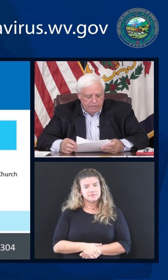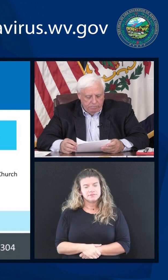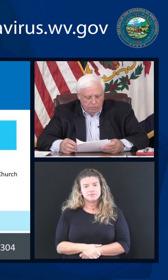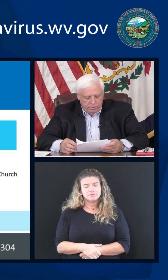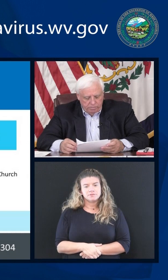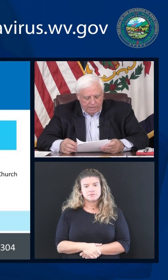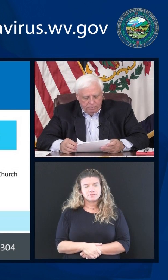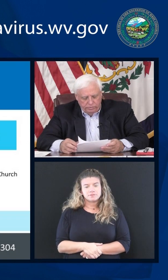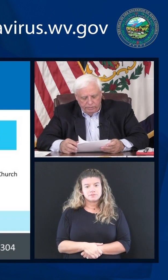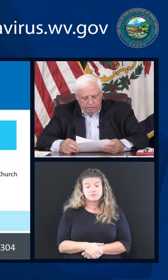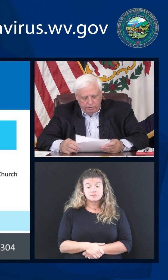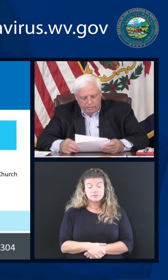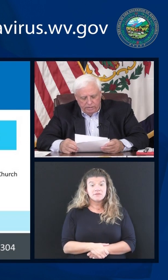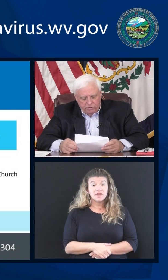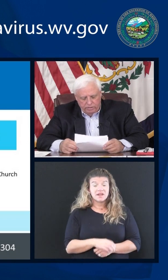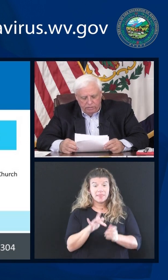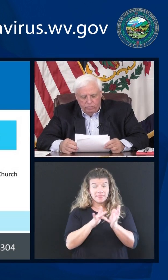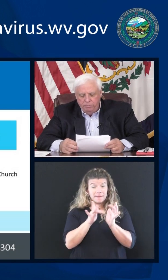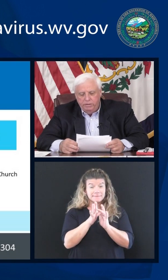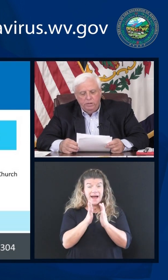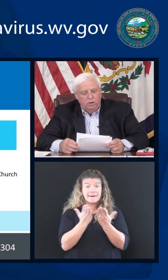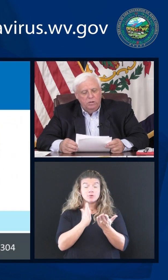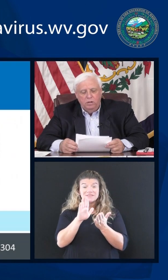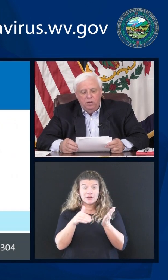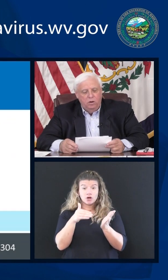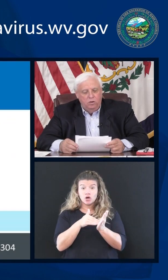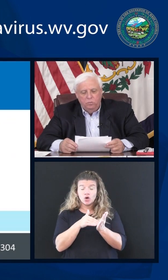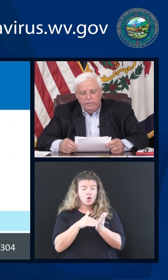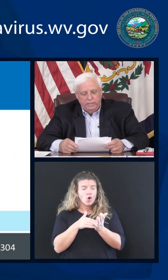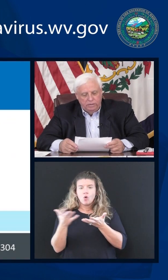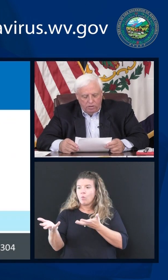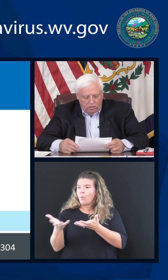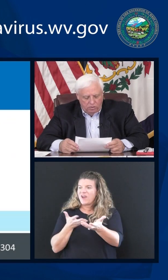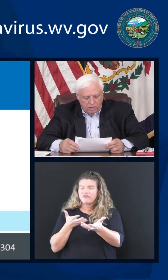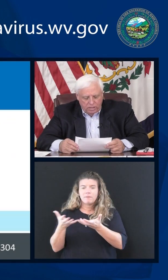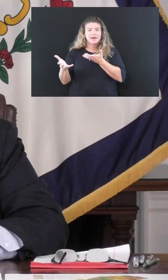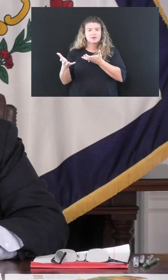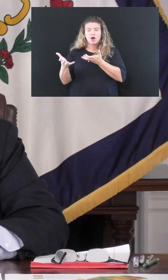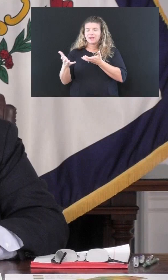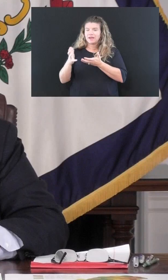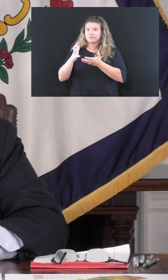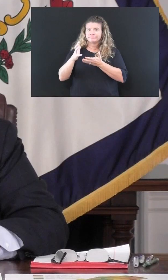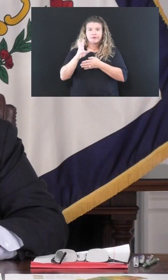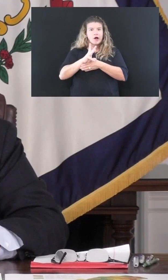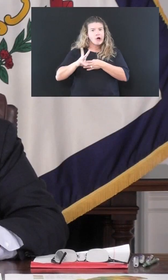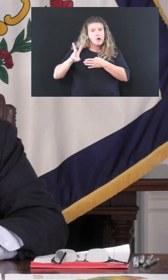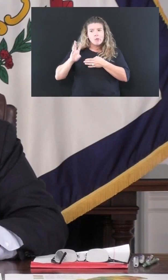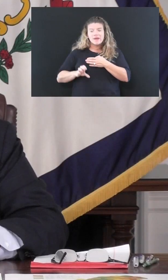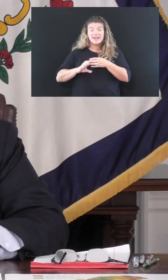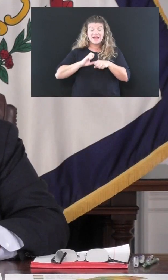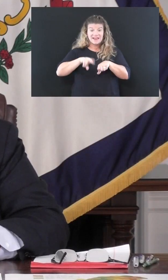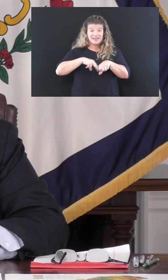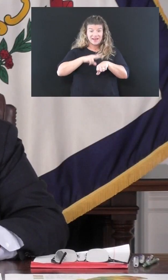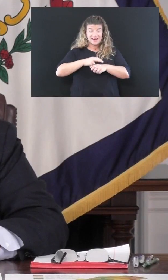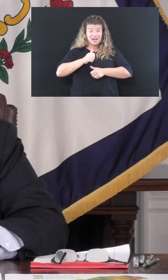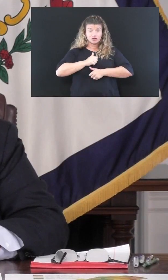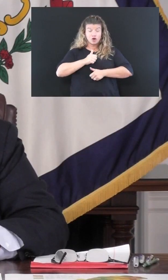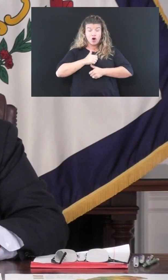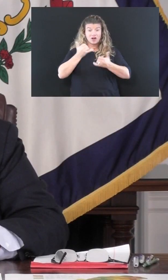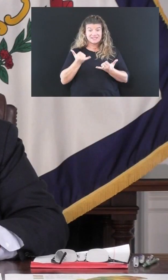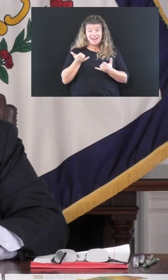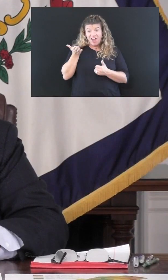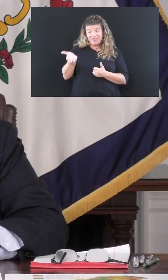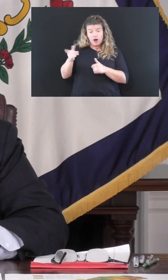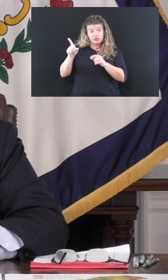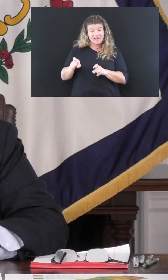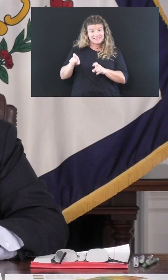From the standpoint of the Bible Center, we've been talking all weekend long. The National Guard is now going to be there